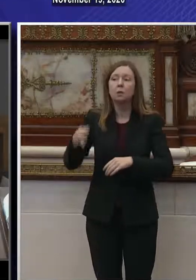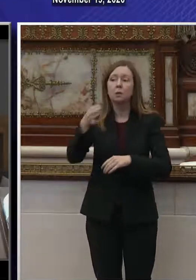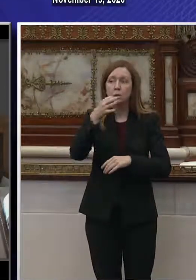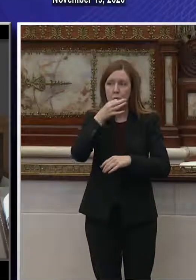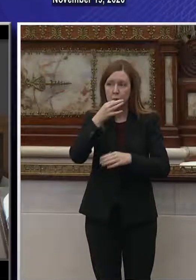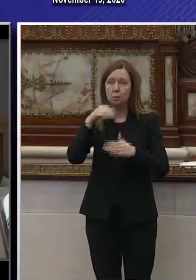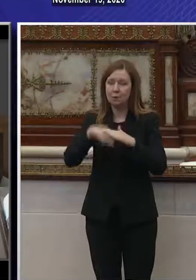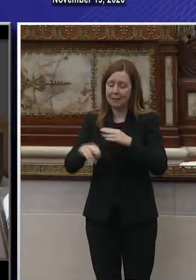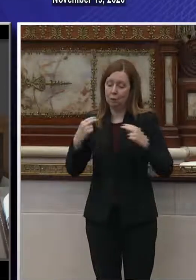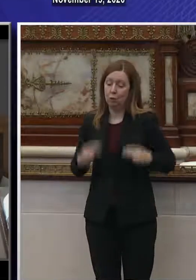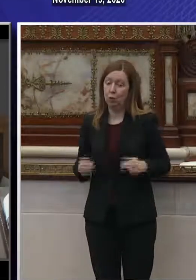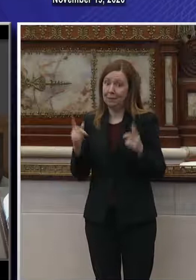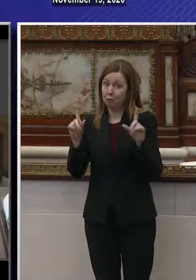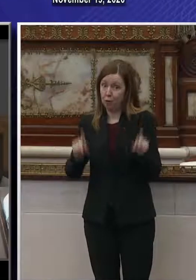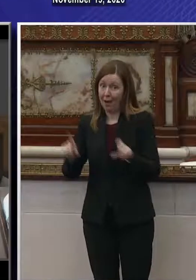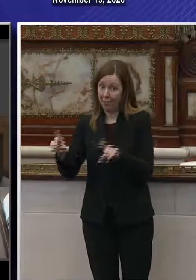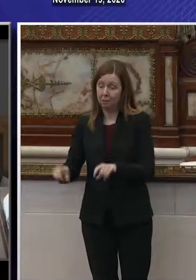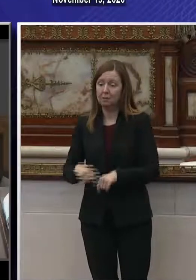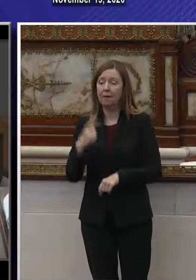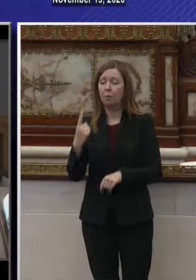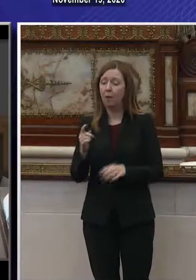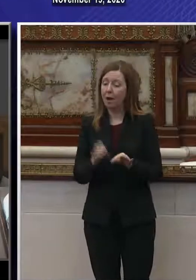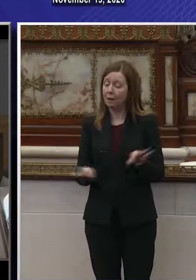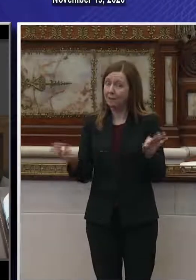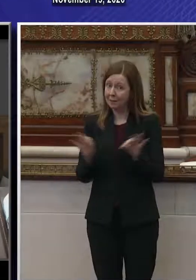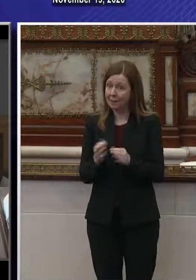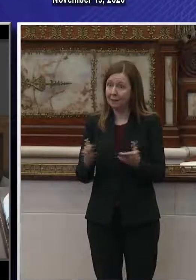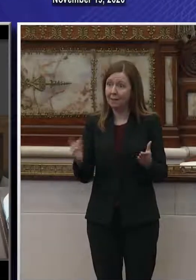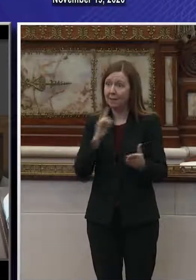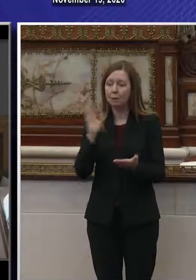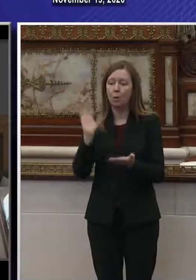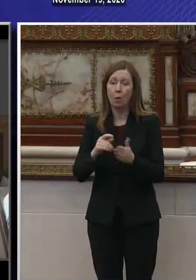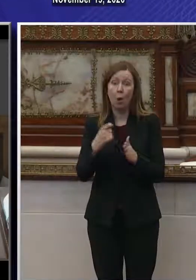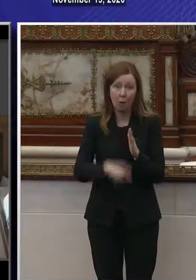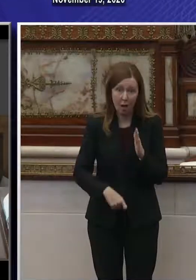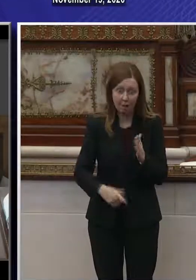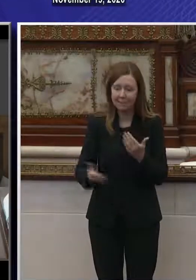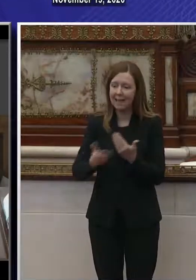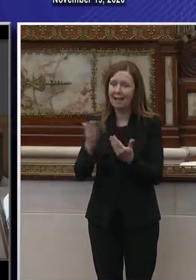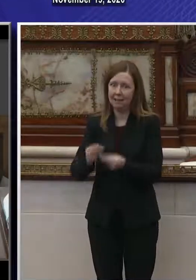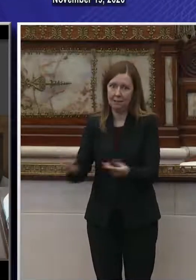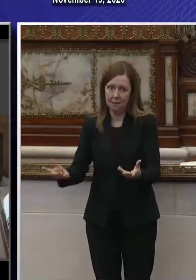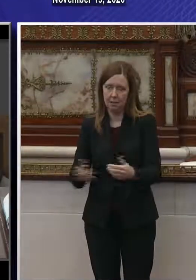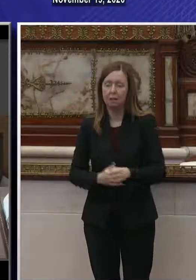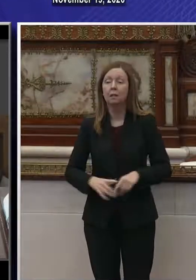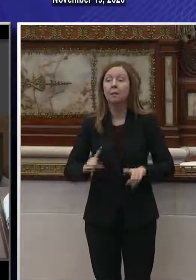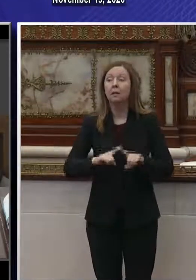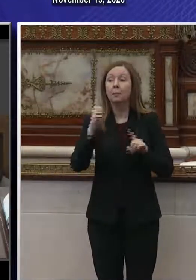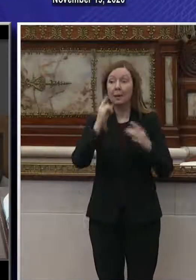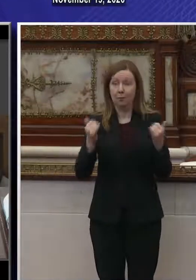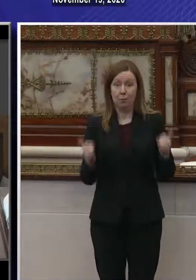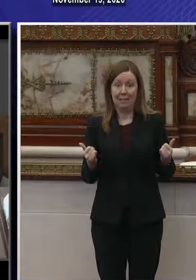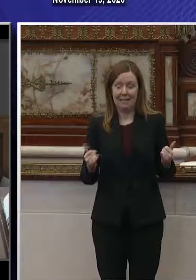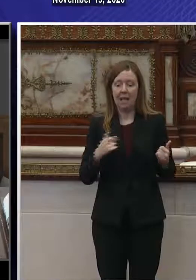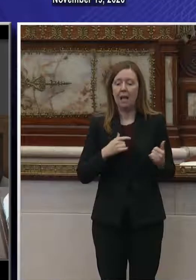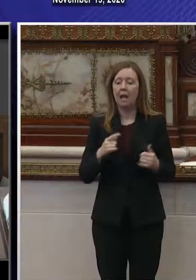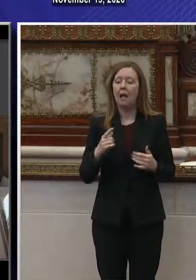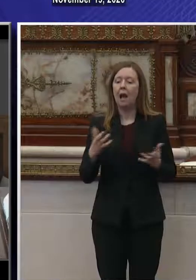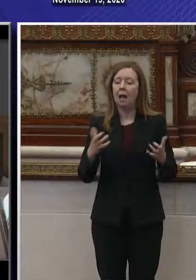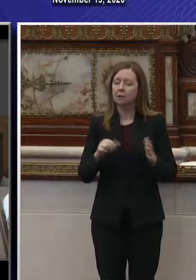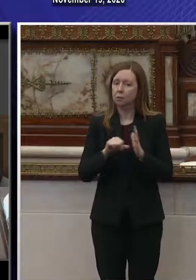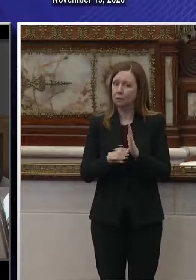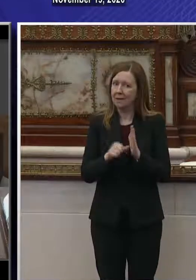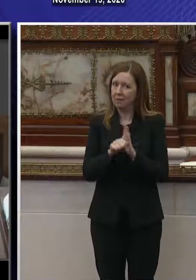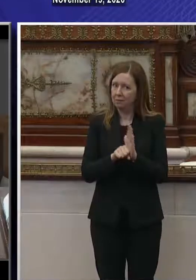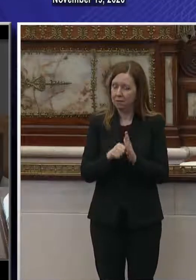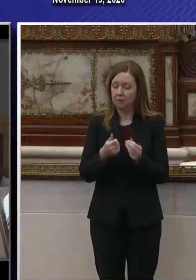human trials. And one of its key points is its low cost and easy logistics. But for today, what I just want to